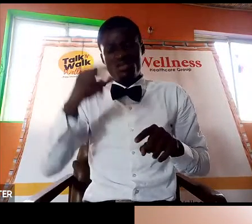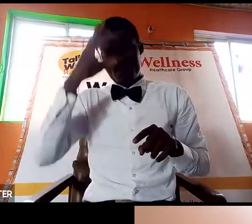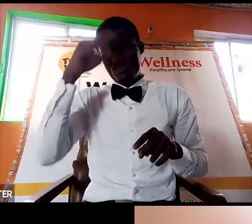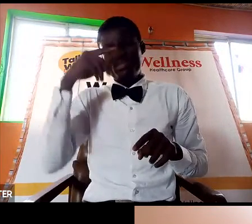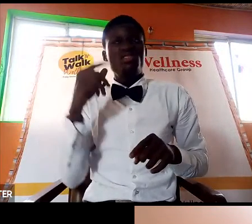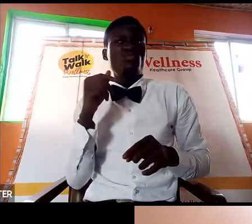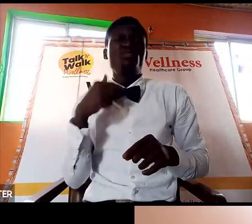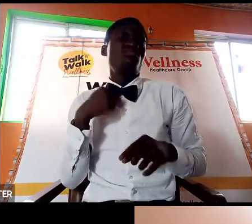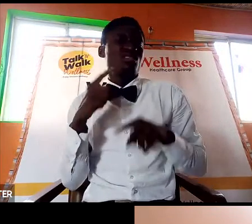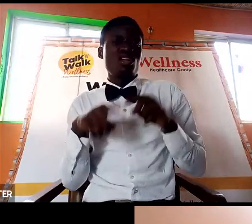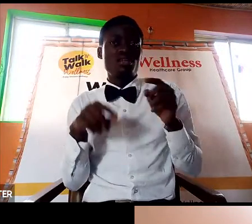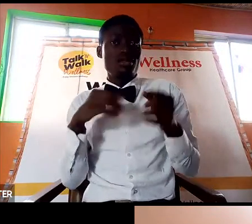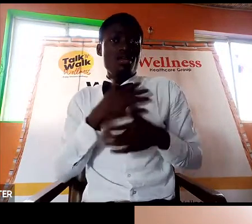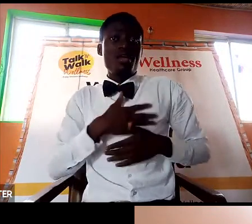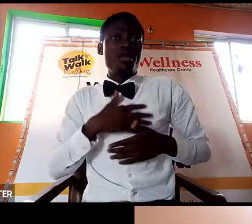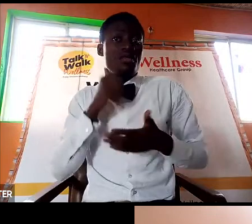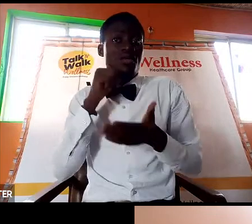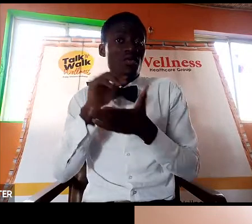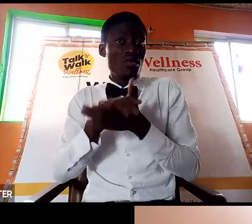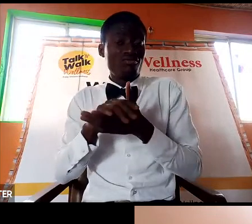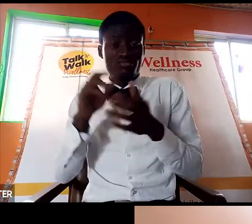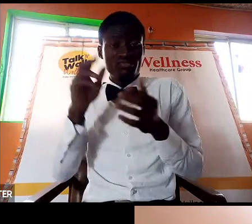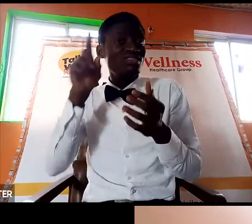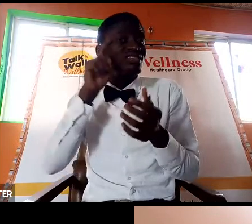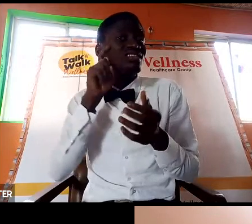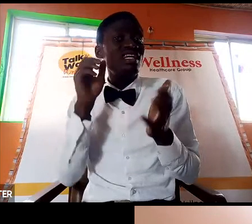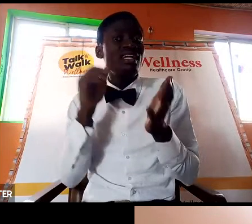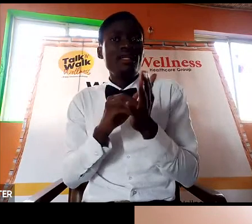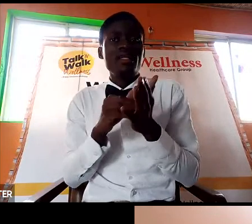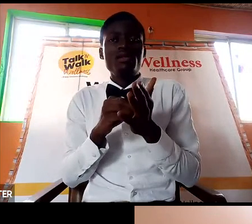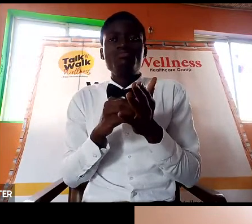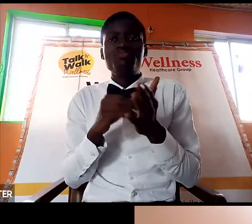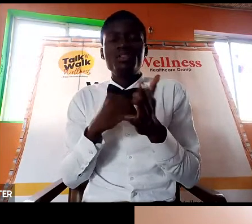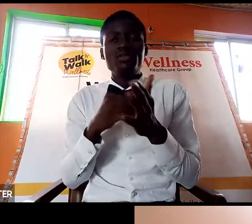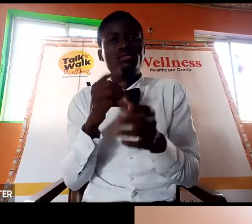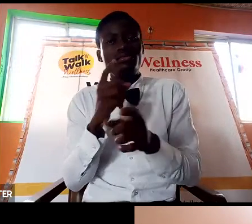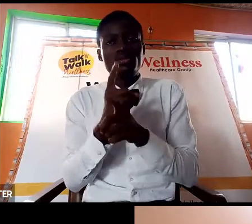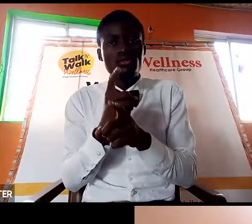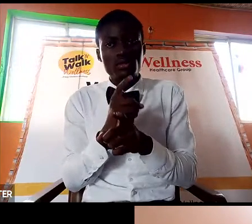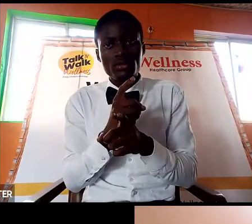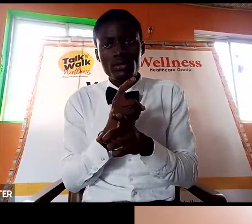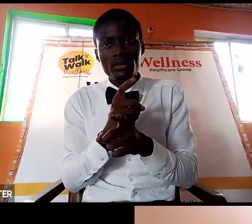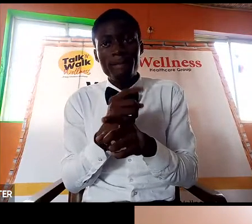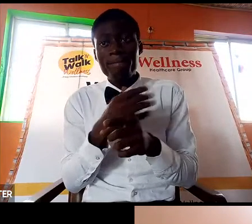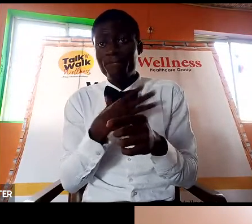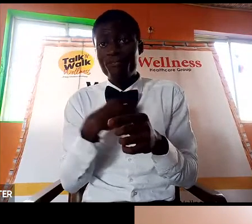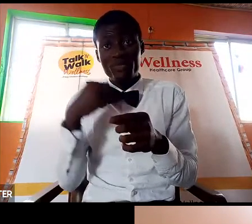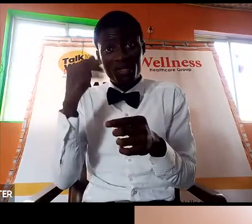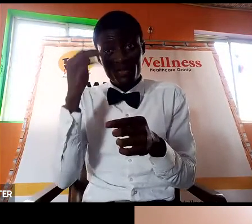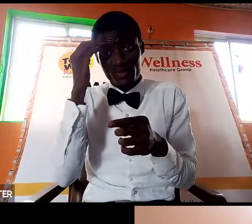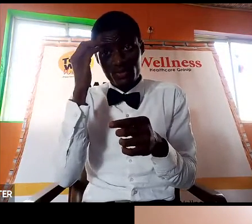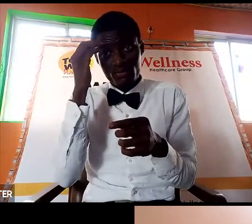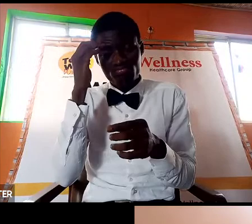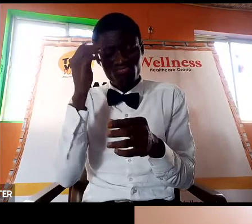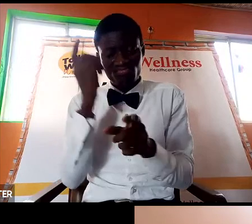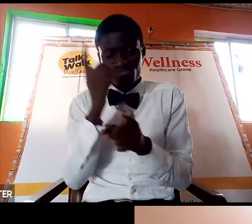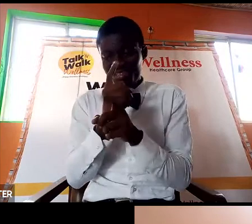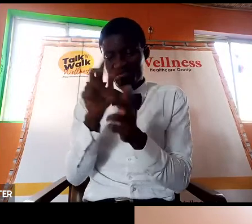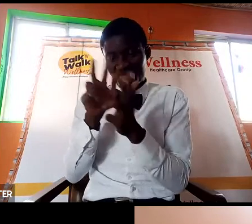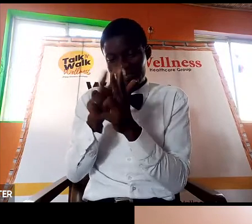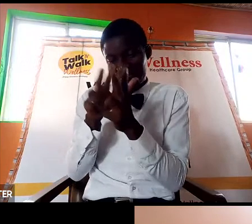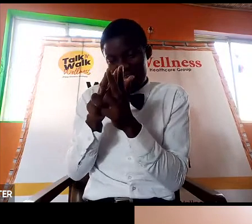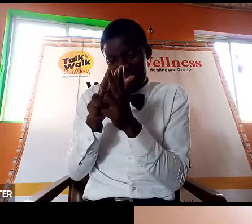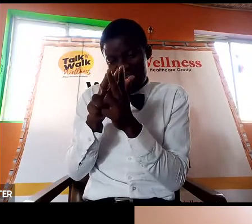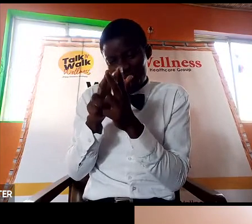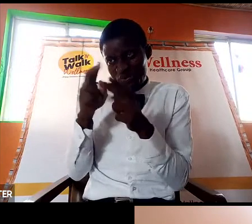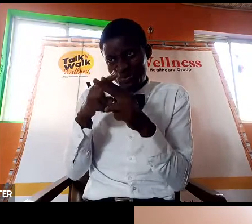not enjoy the sex. It's just a chore to you, and you just do it and you get up. So the man was saying that it's because the woman has added weight.